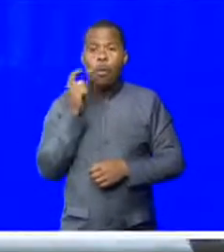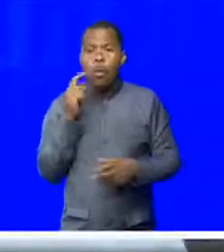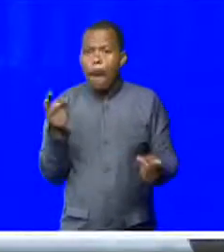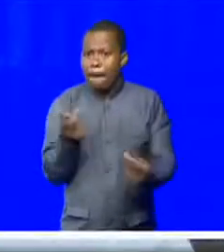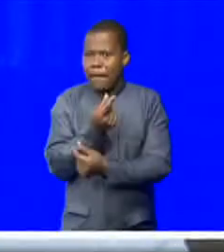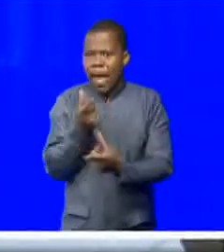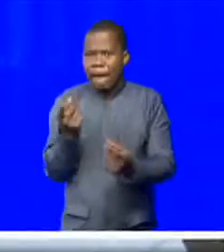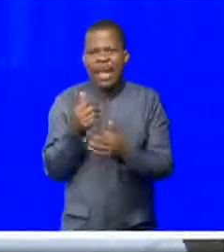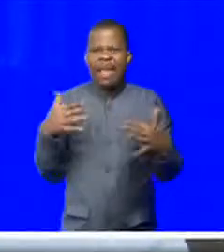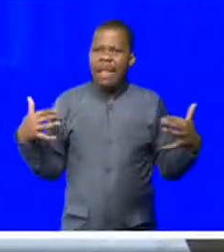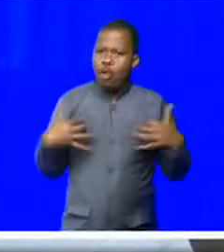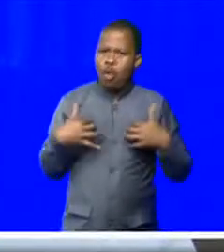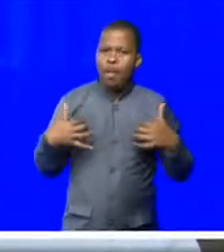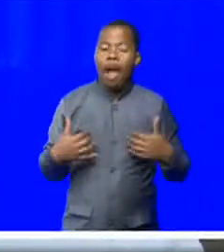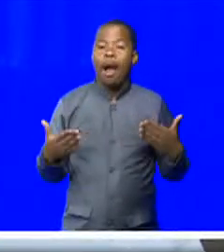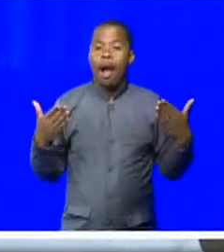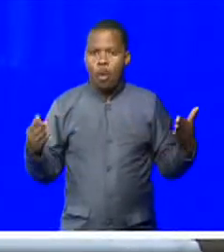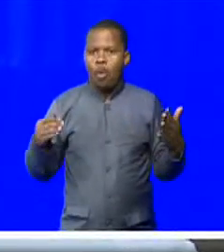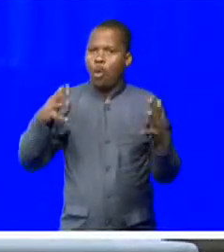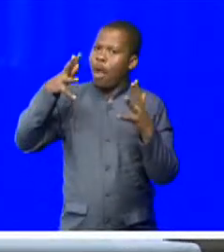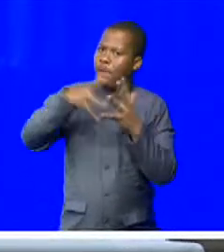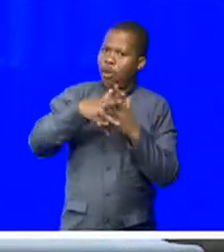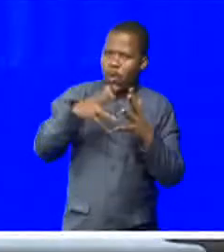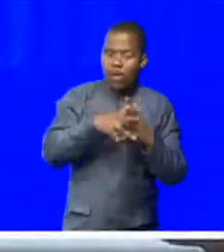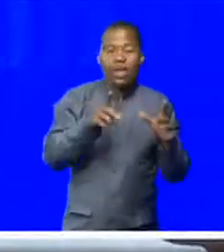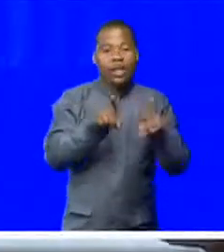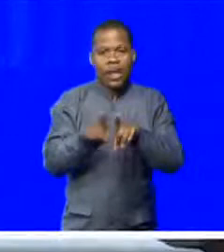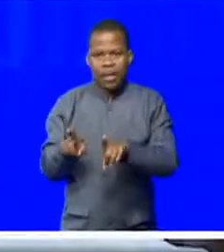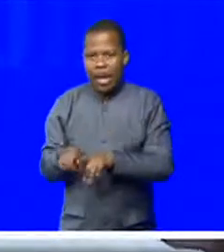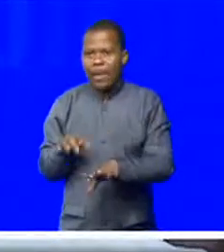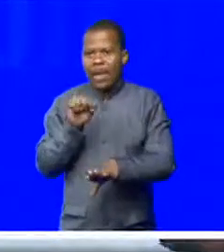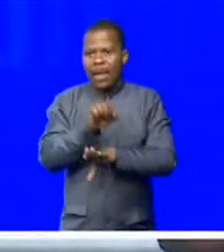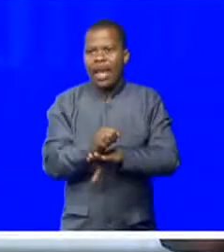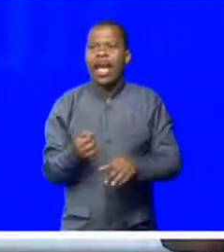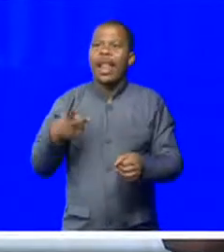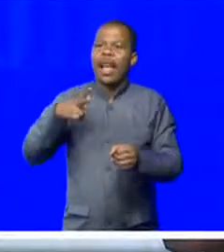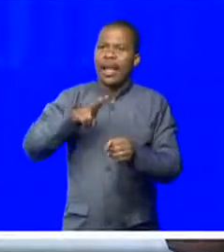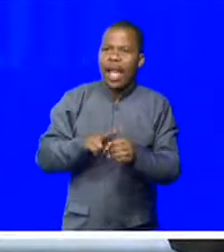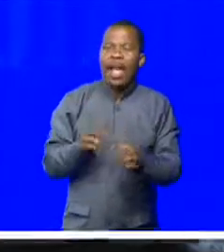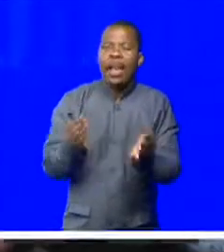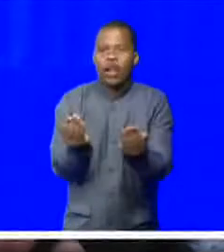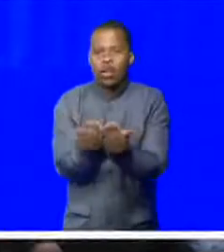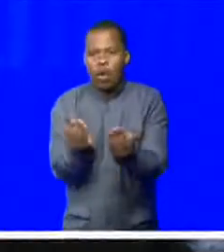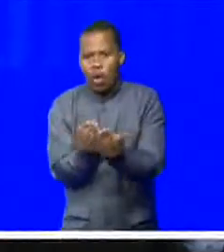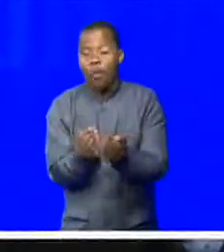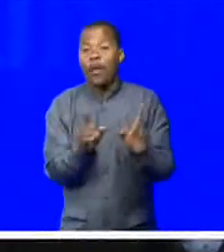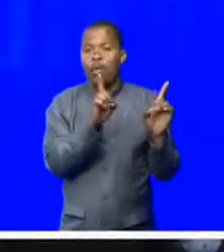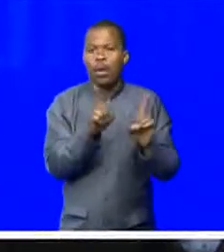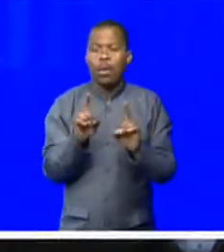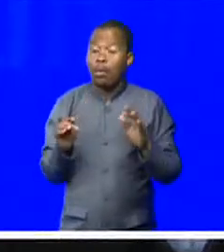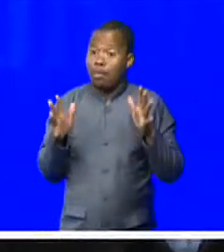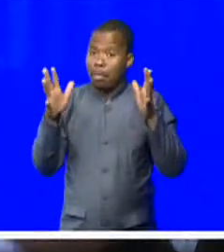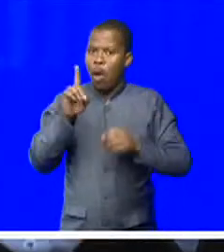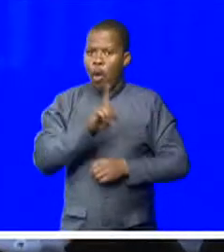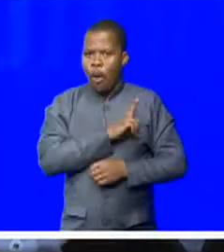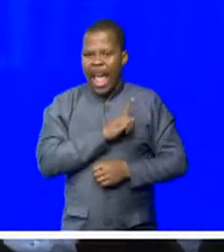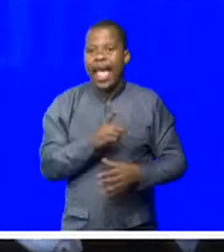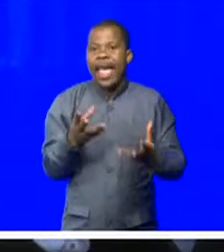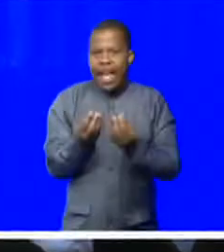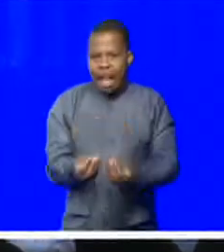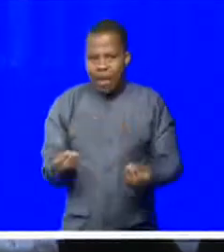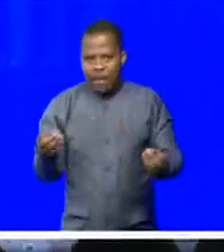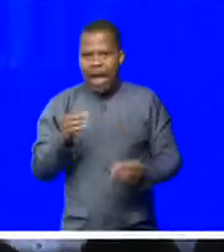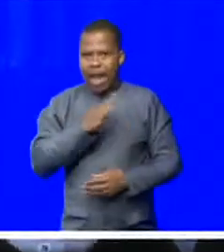is violence. He applauds the school's management for instilling good behavior and morals on